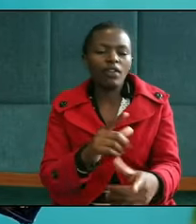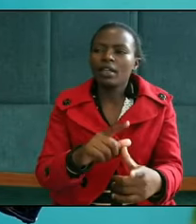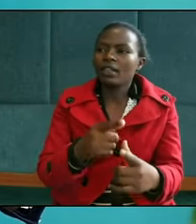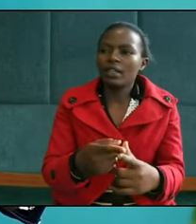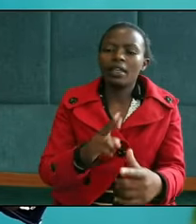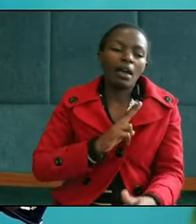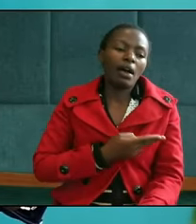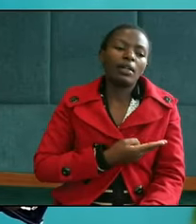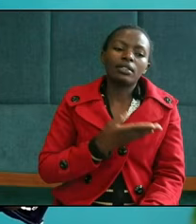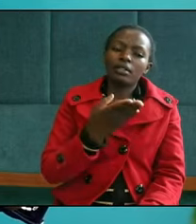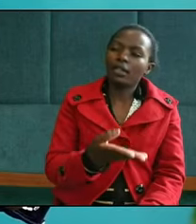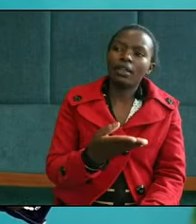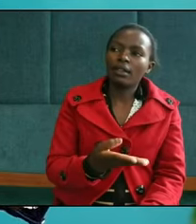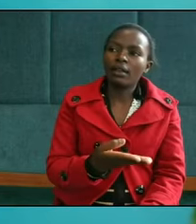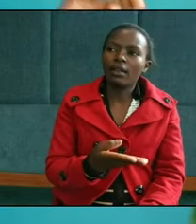send?